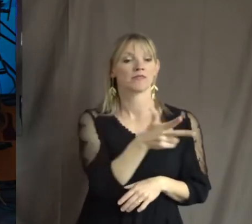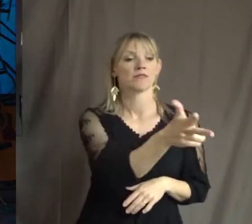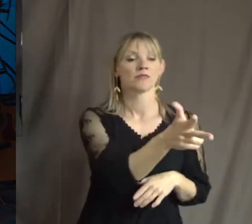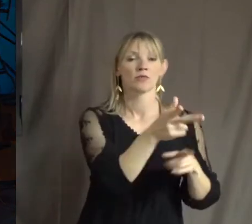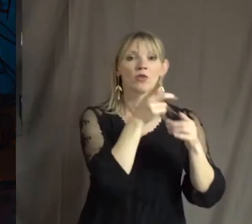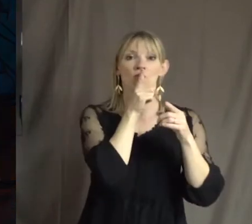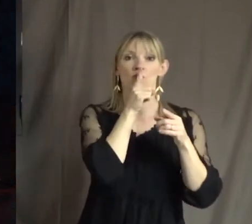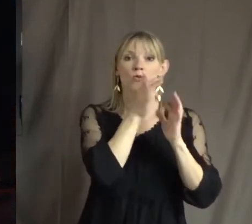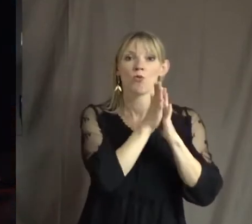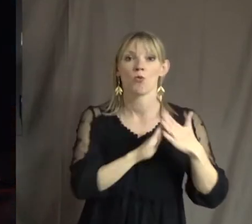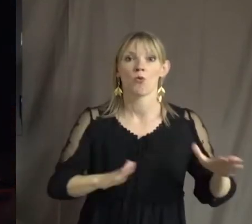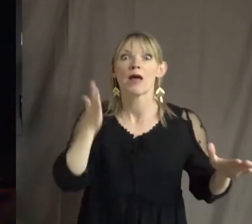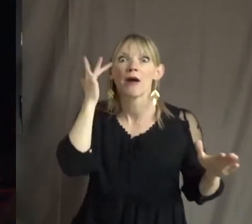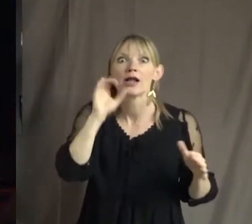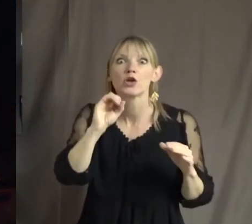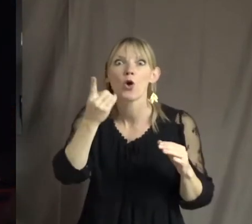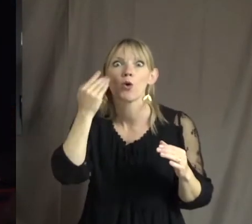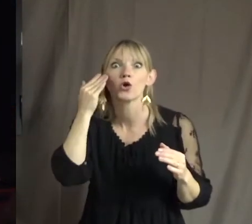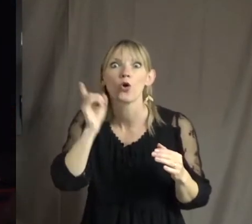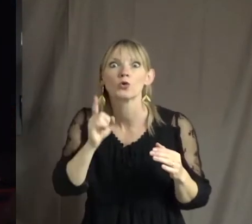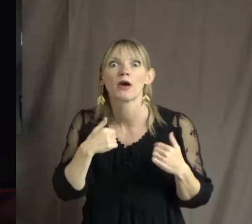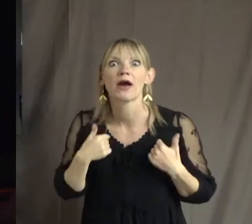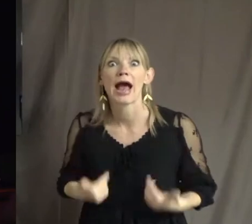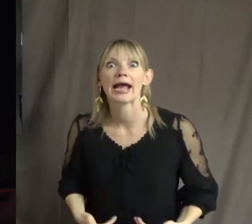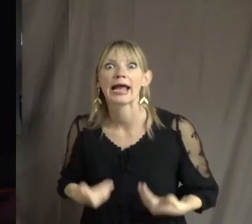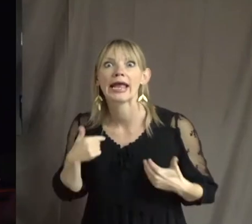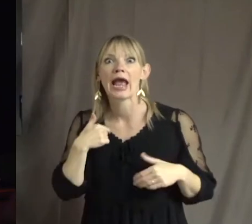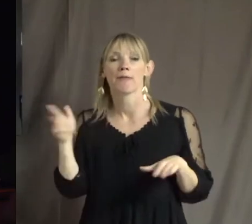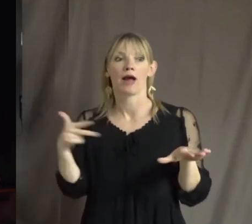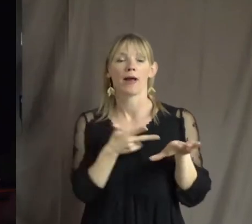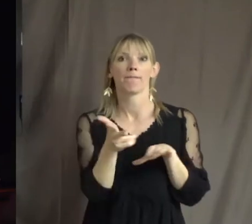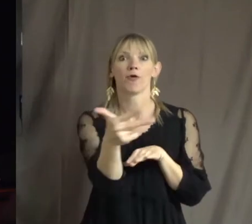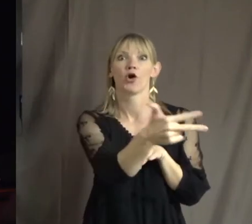because no one knows where I am when I pulled in there.